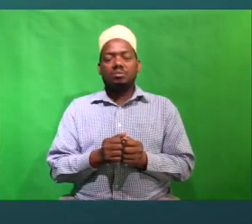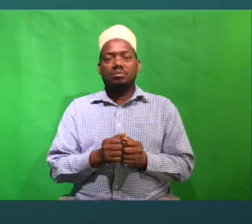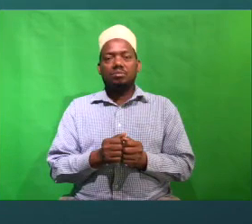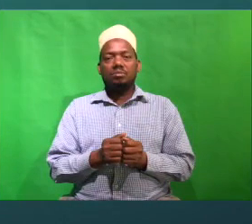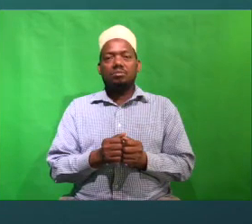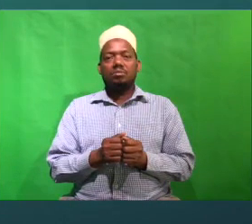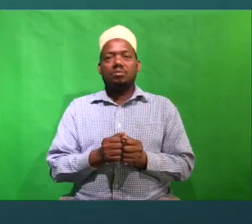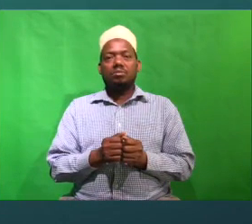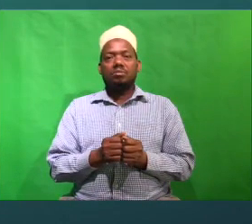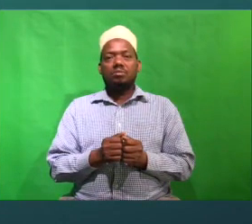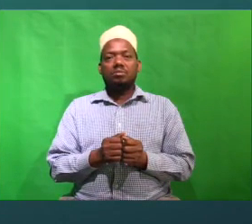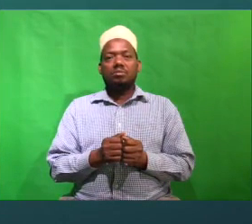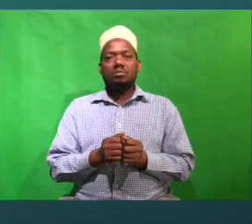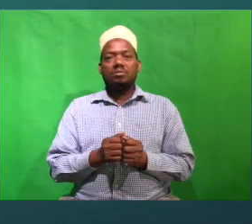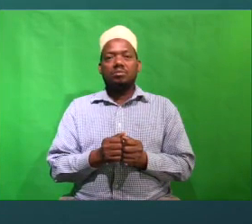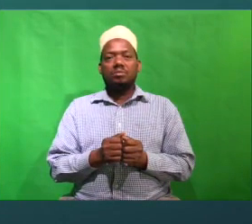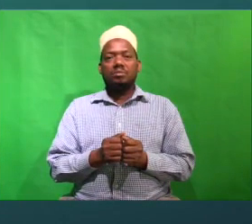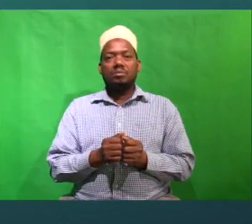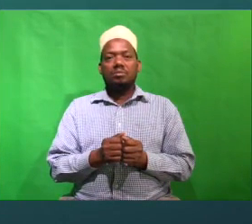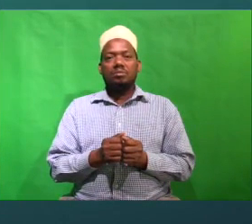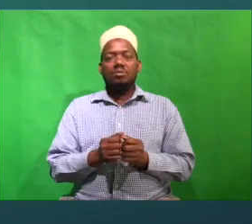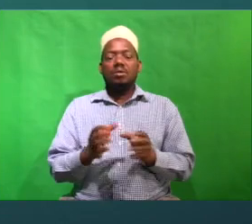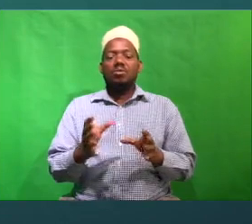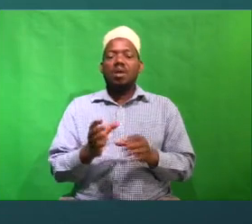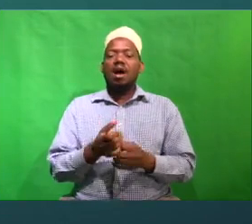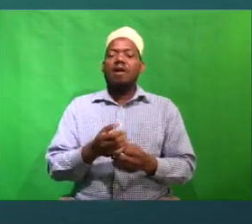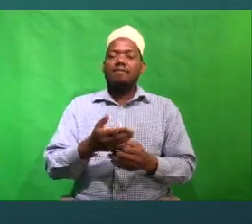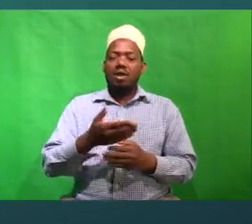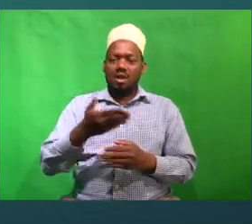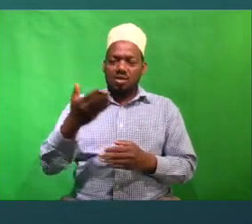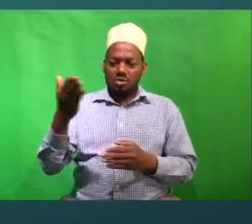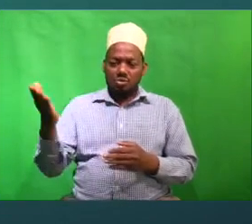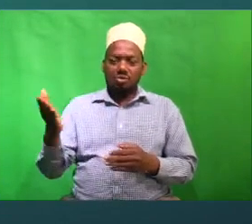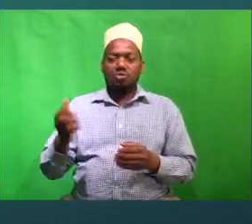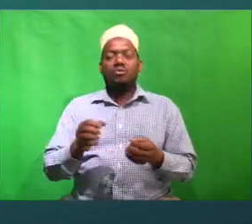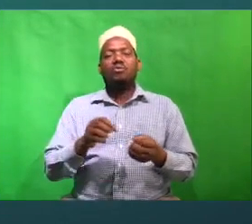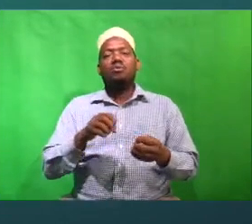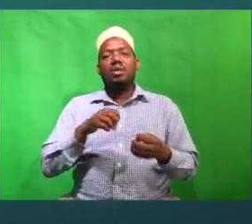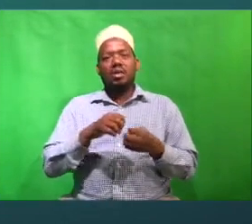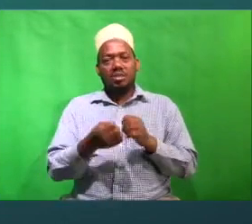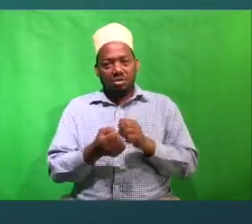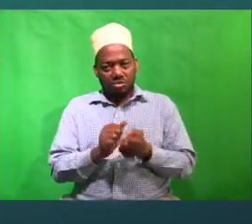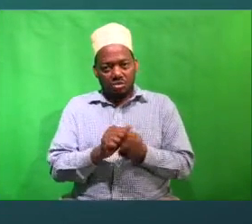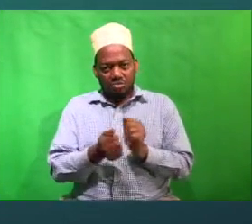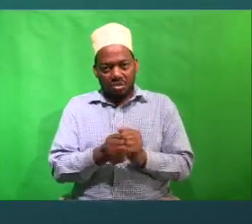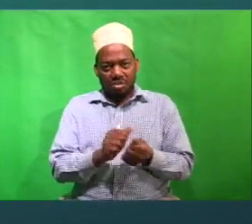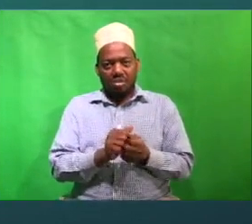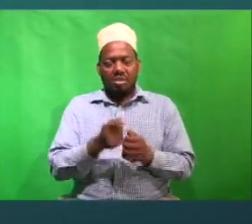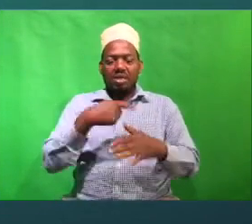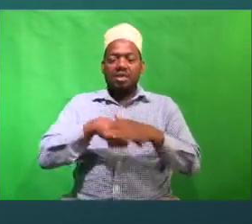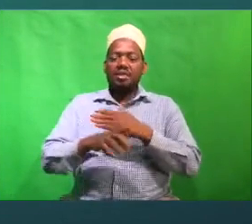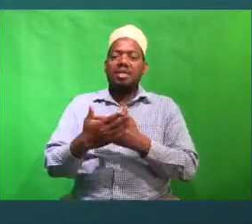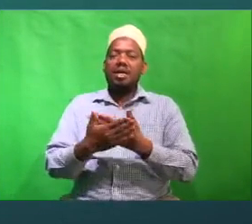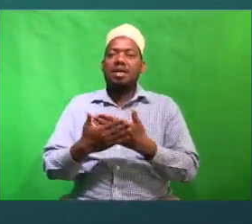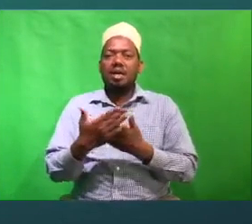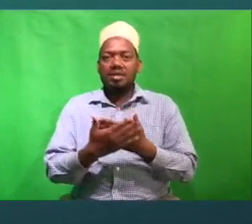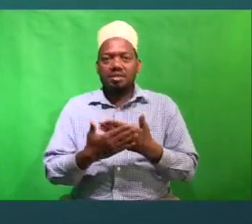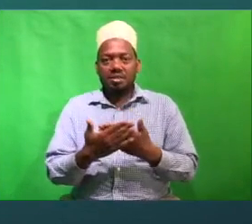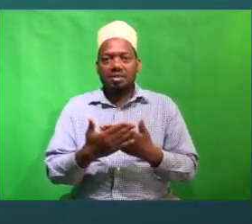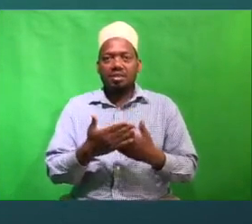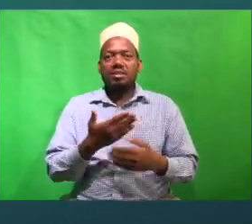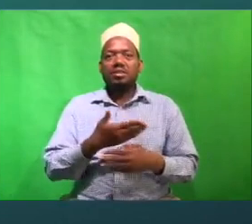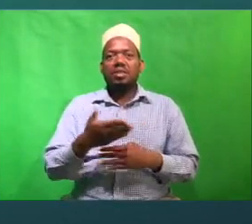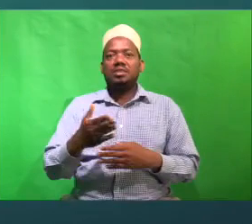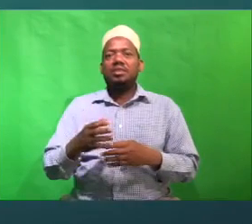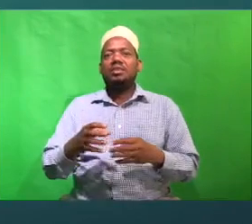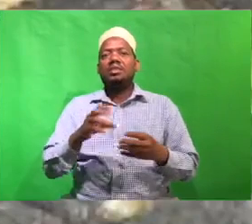exploitations of resources. We have a lot of resources. We have natural resources, a lot of natural resources in our country,